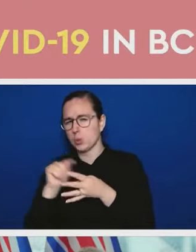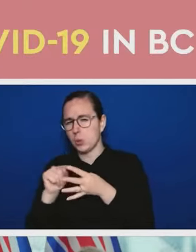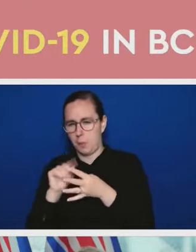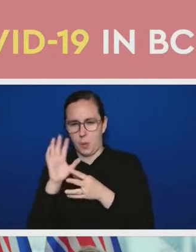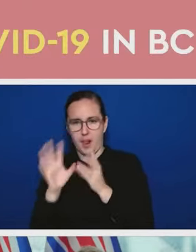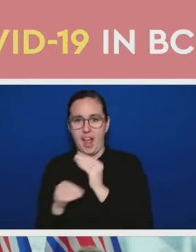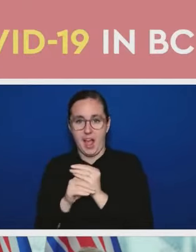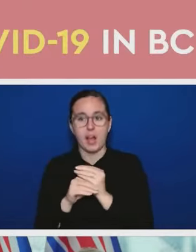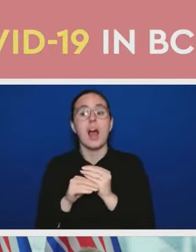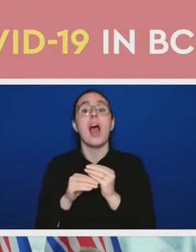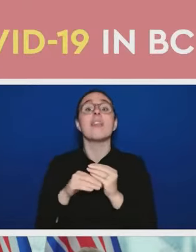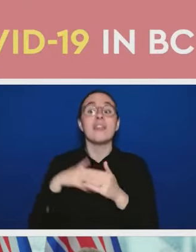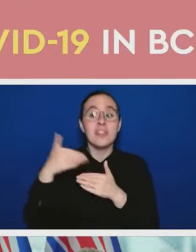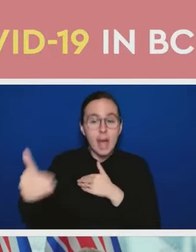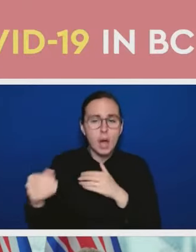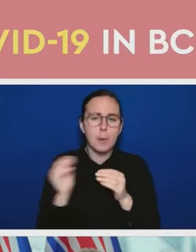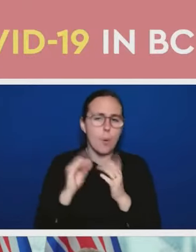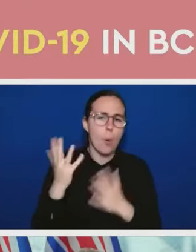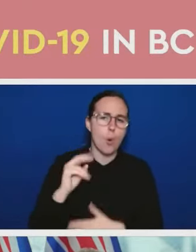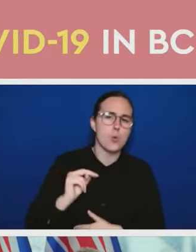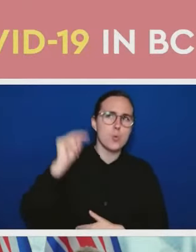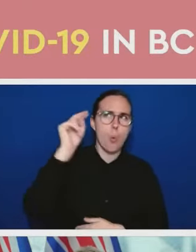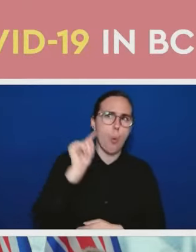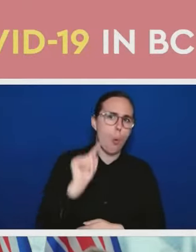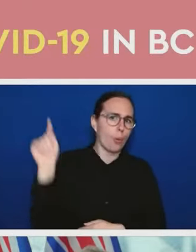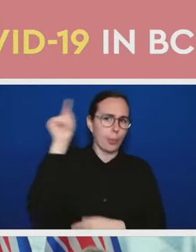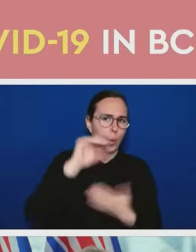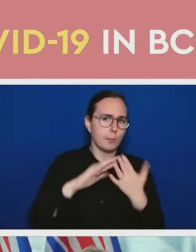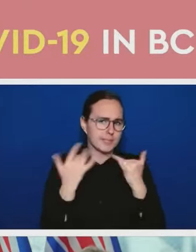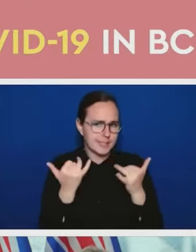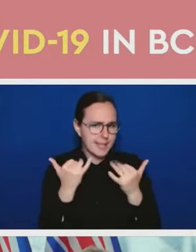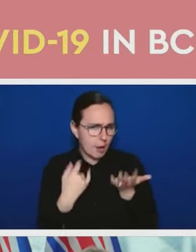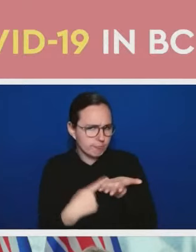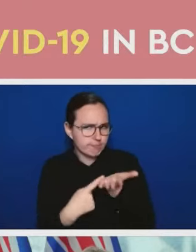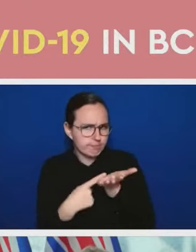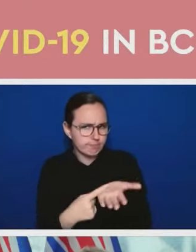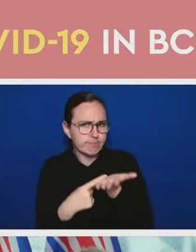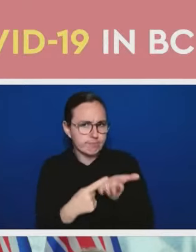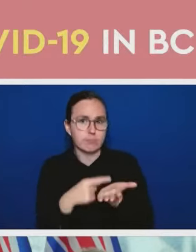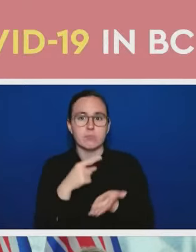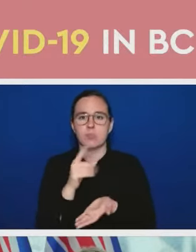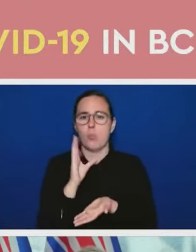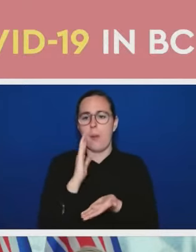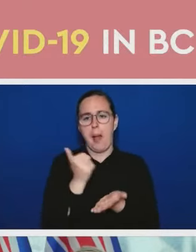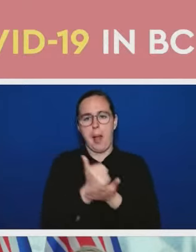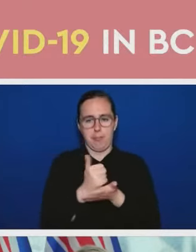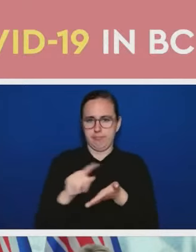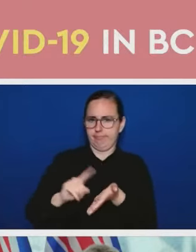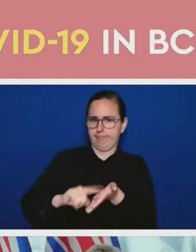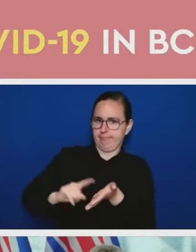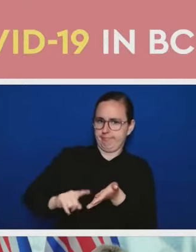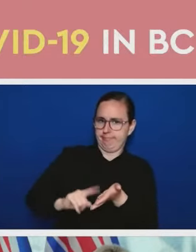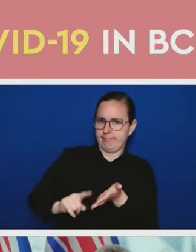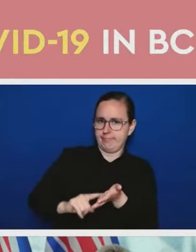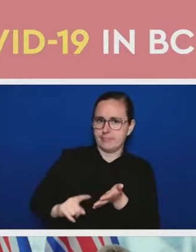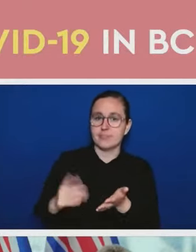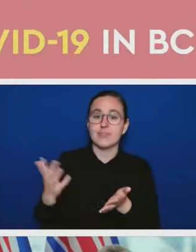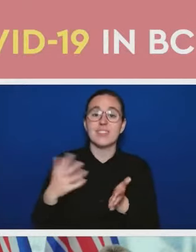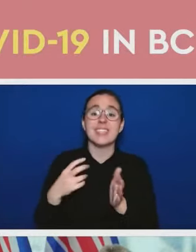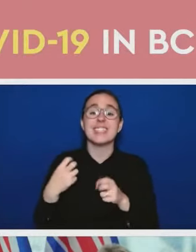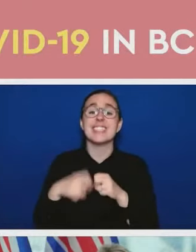communities in the north, where we also think it'll be really helpful. The challenge has been personnel, people who work in the